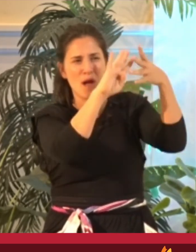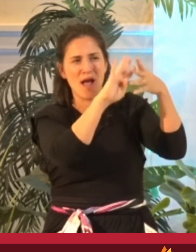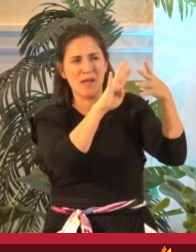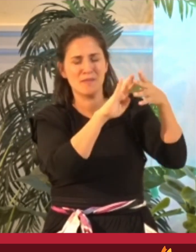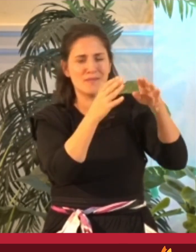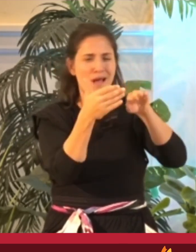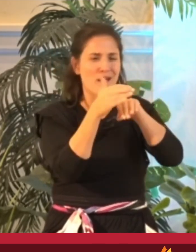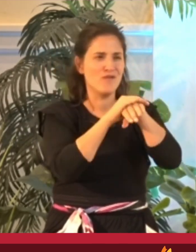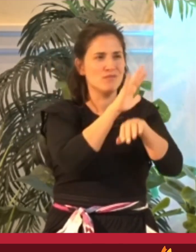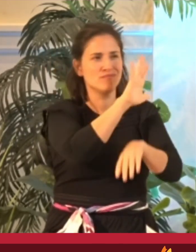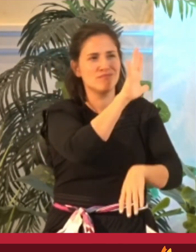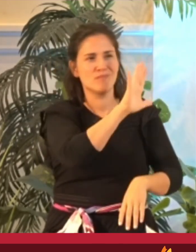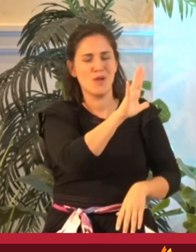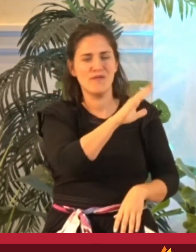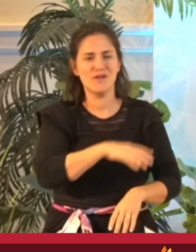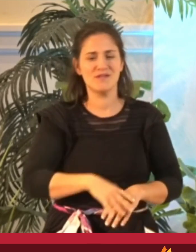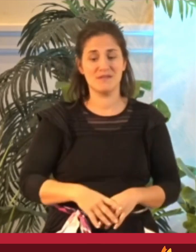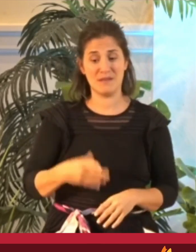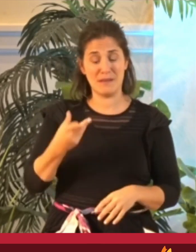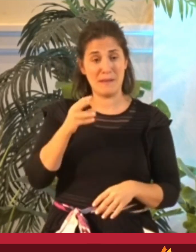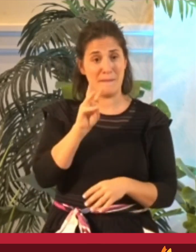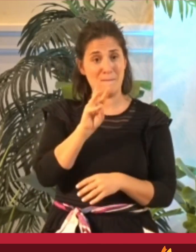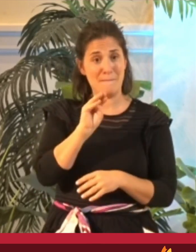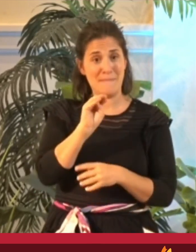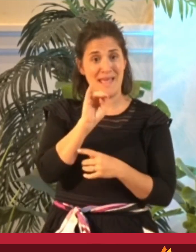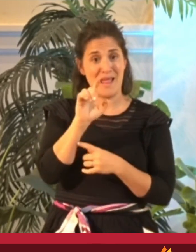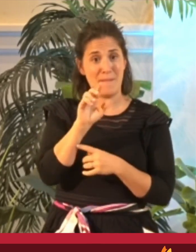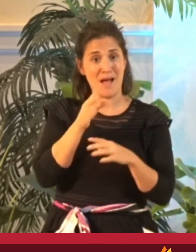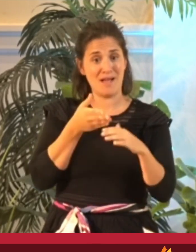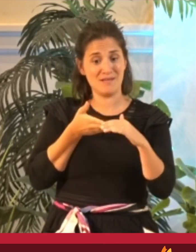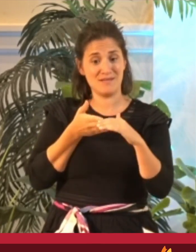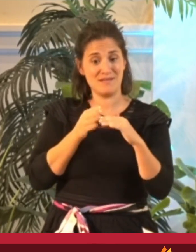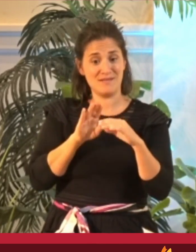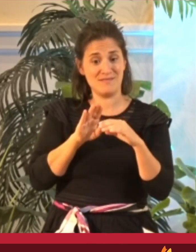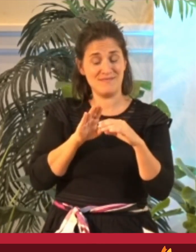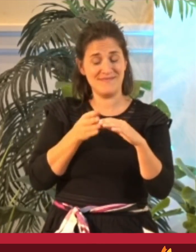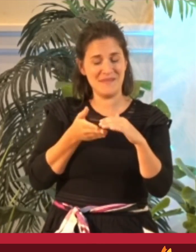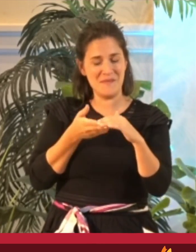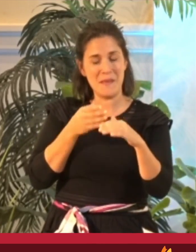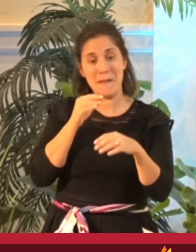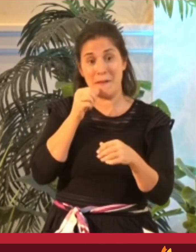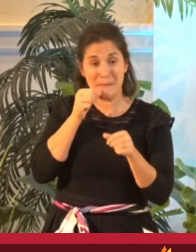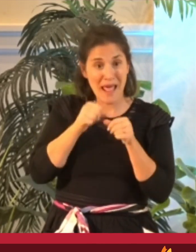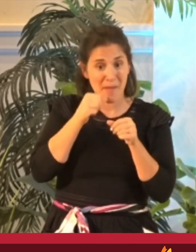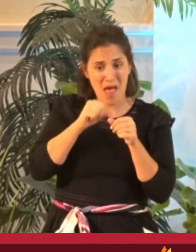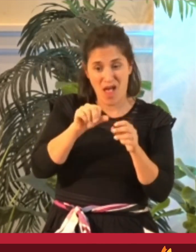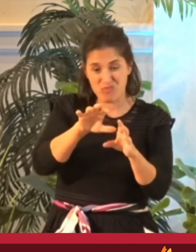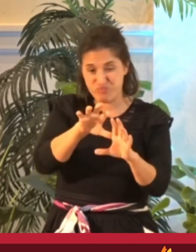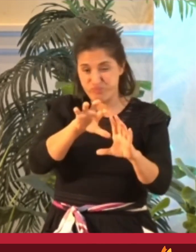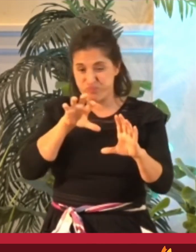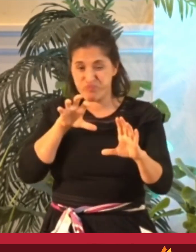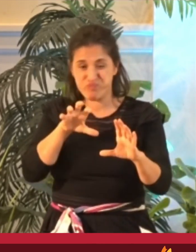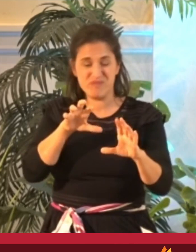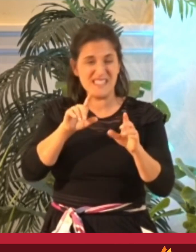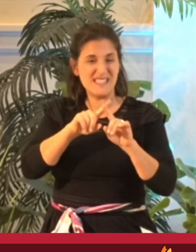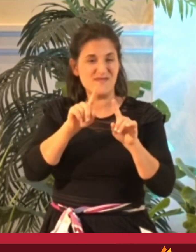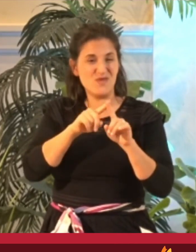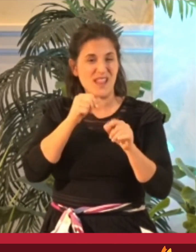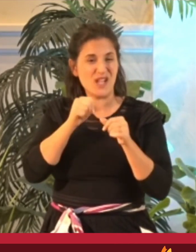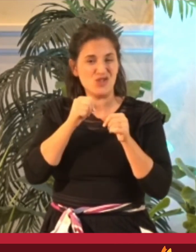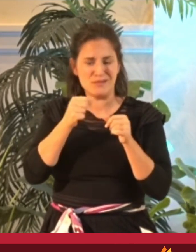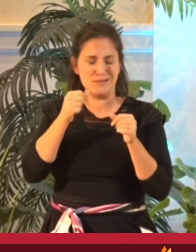is stuffed with old letters forgotten. Maybe you've noticed it